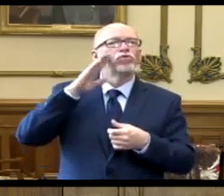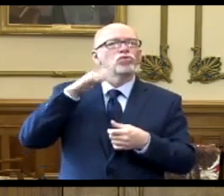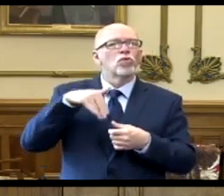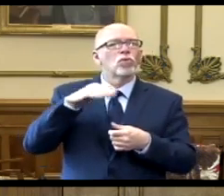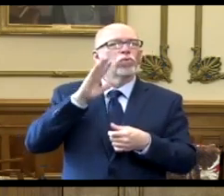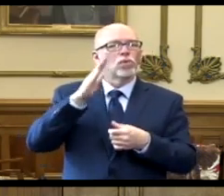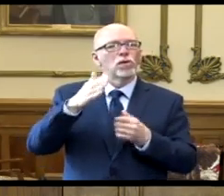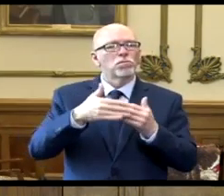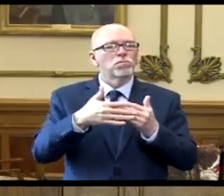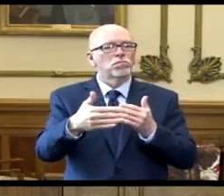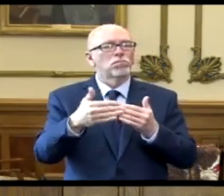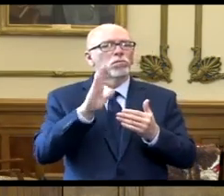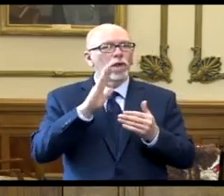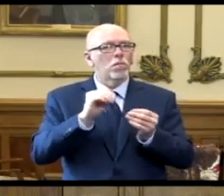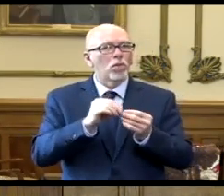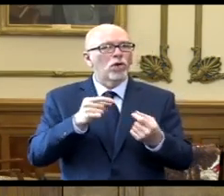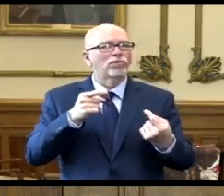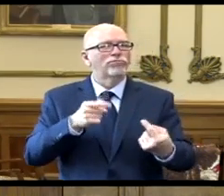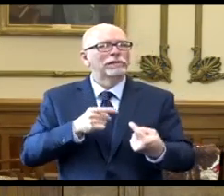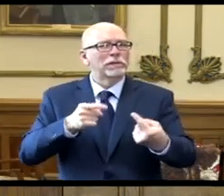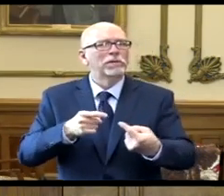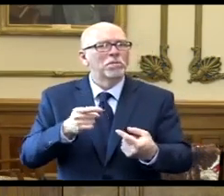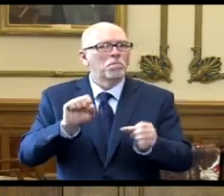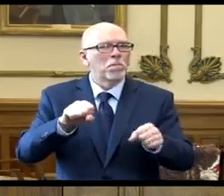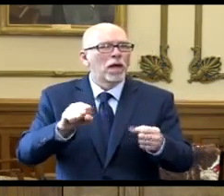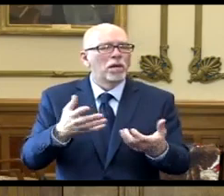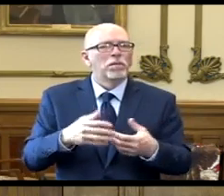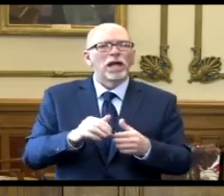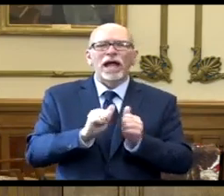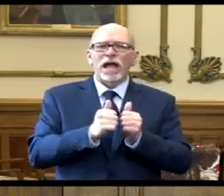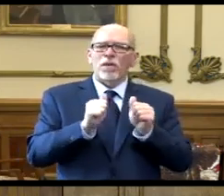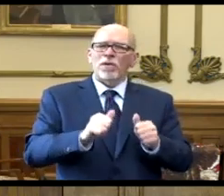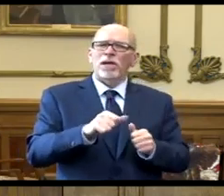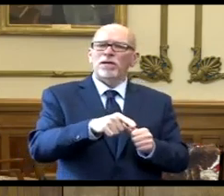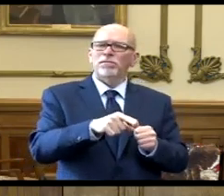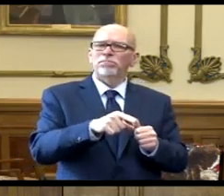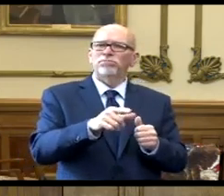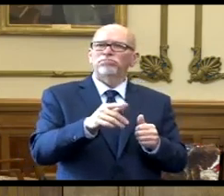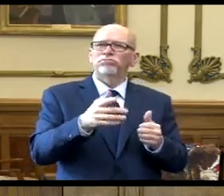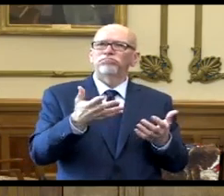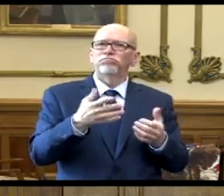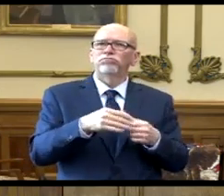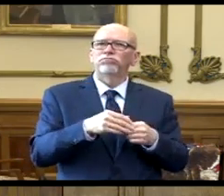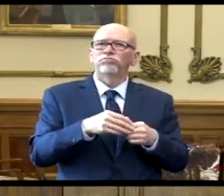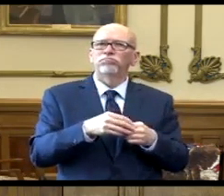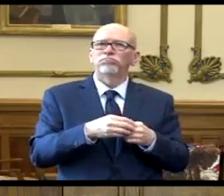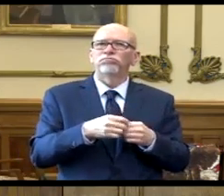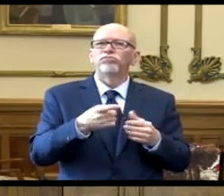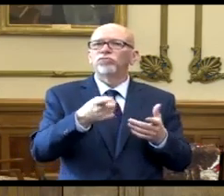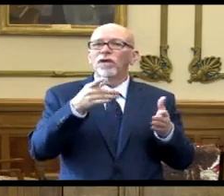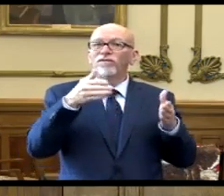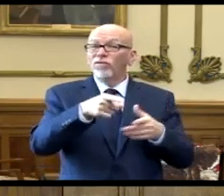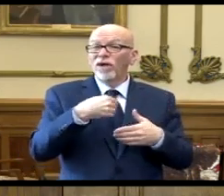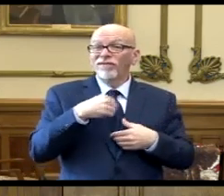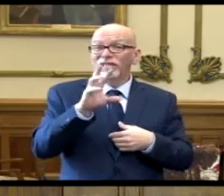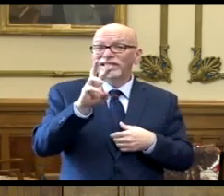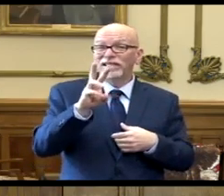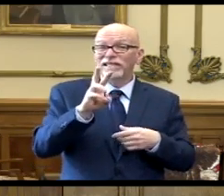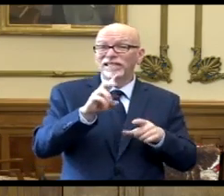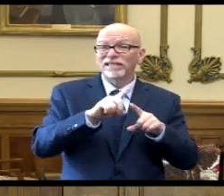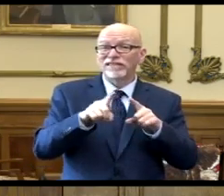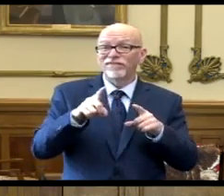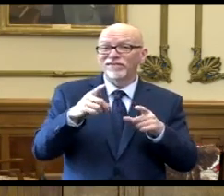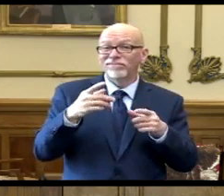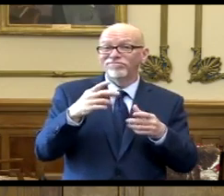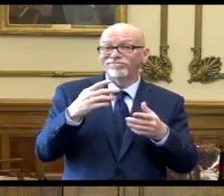more difficult, how do you see this allowing you to be able to focus maybe on, you know, you've got six public health nurses,